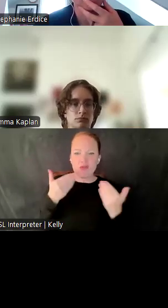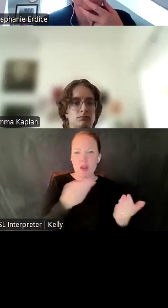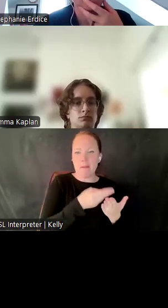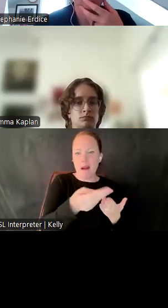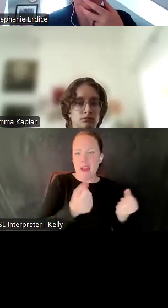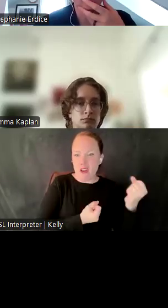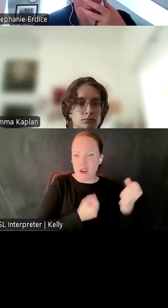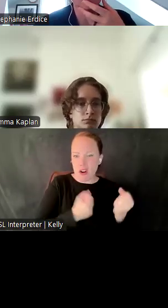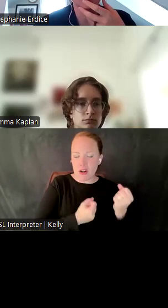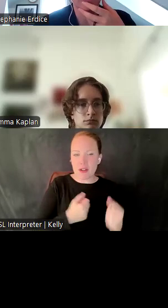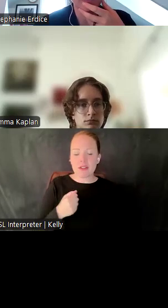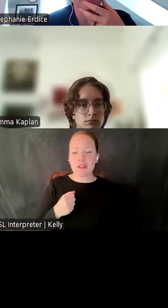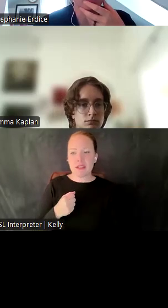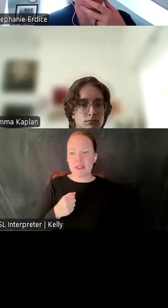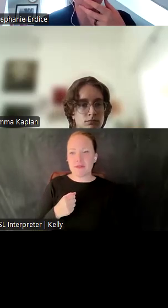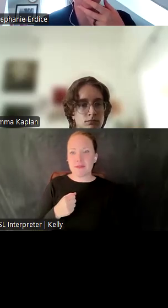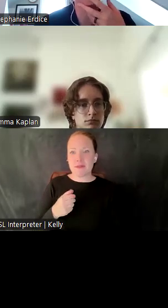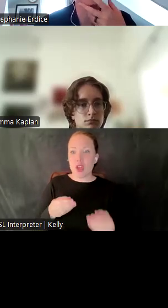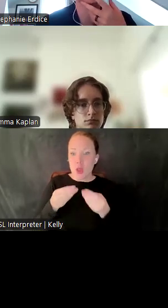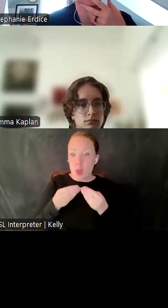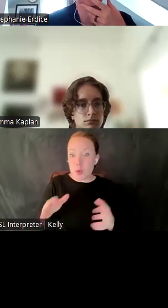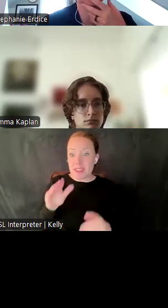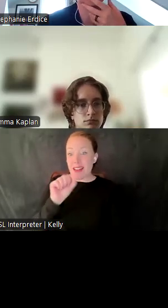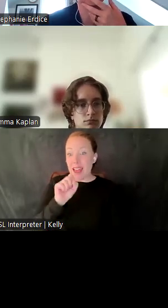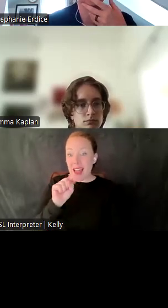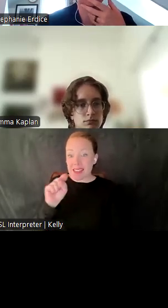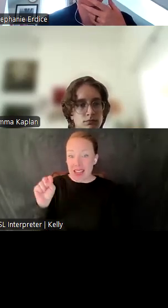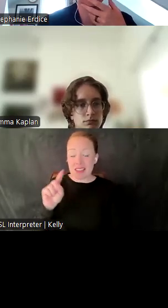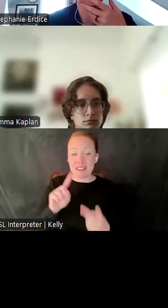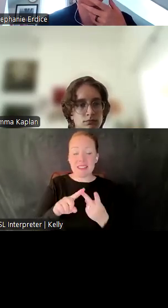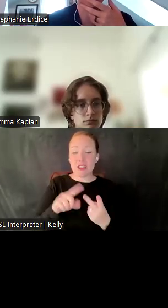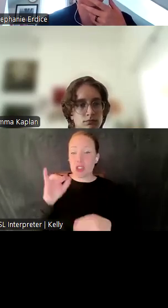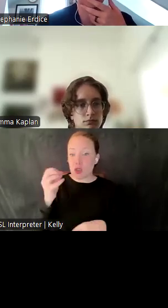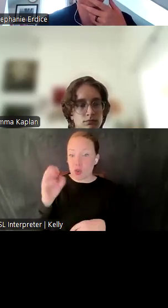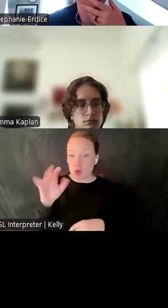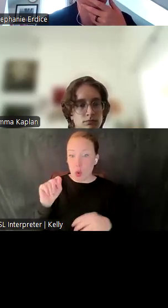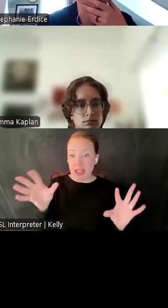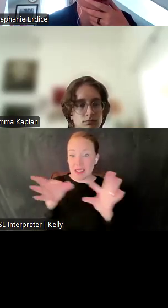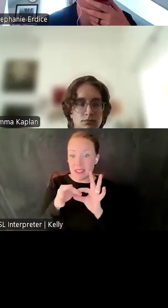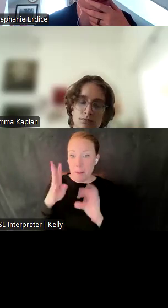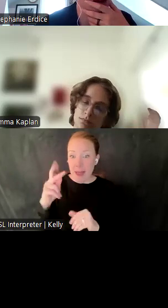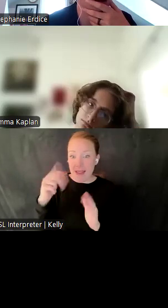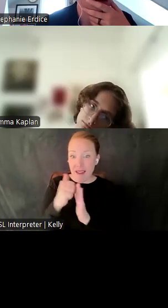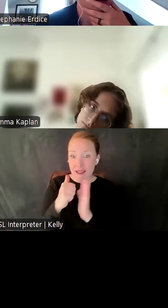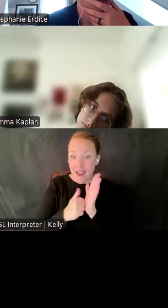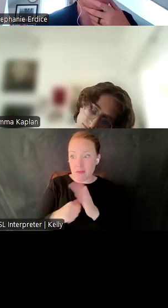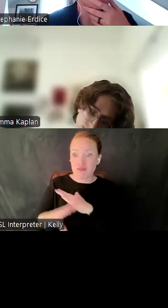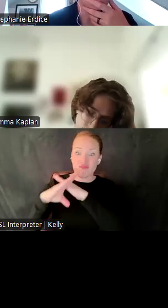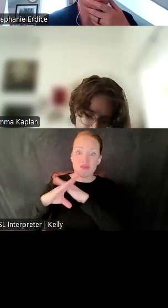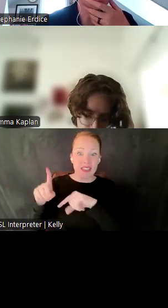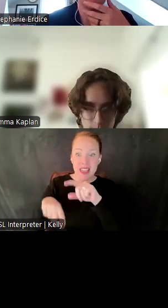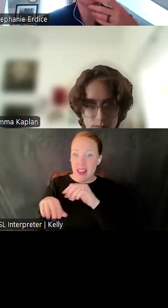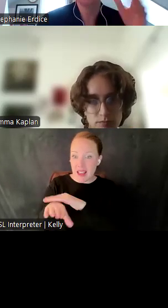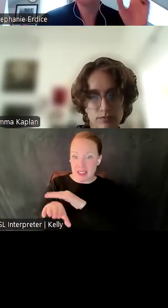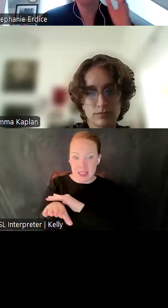Absolutely. Losing assets in a joint bank account. These are all great examples of financial abuse. So thank you all for contributing to that. So I have